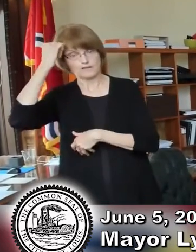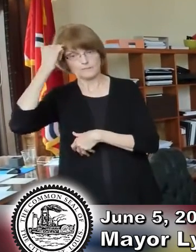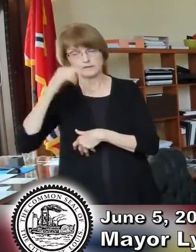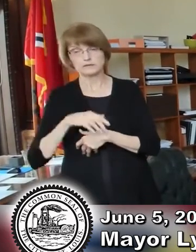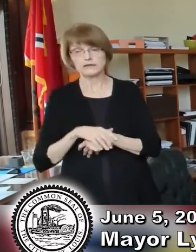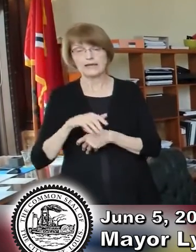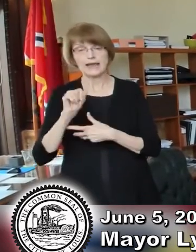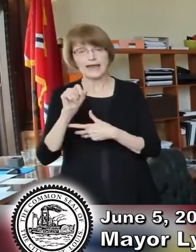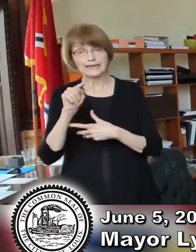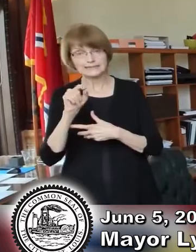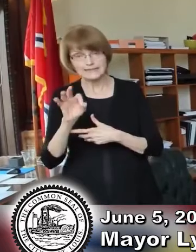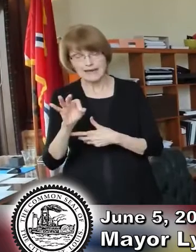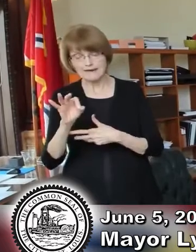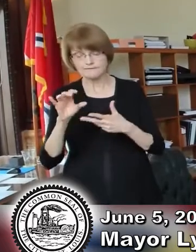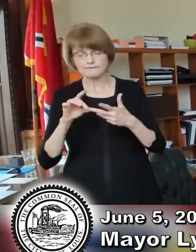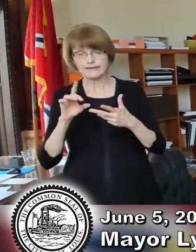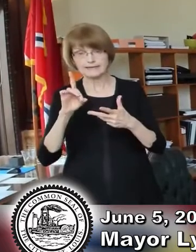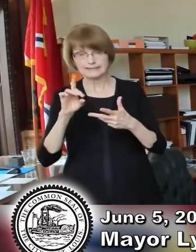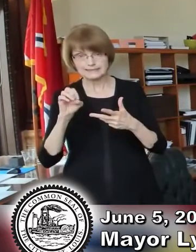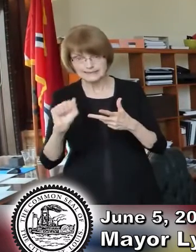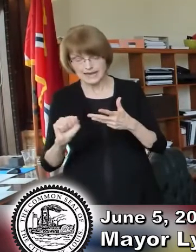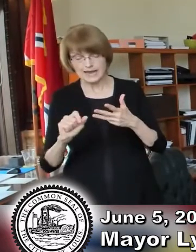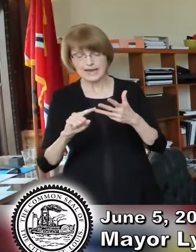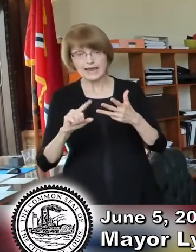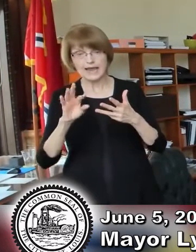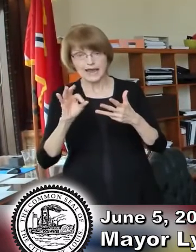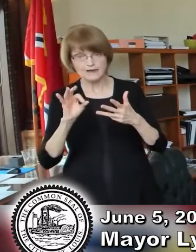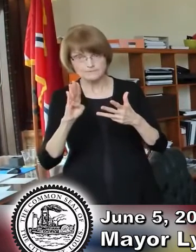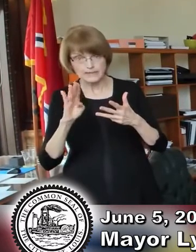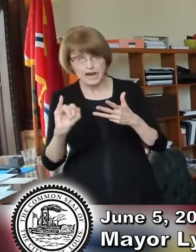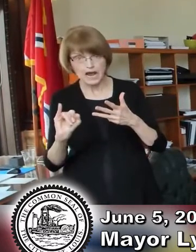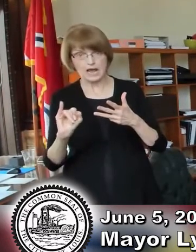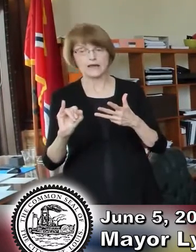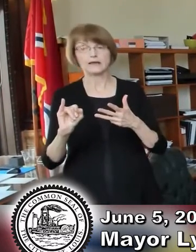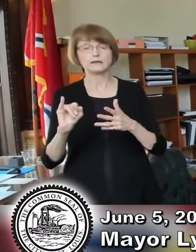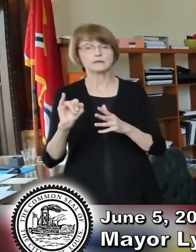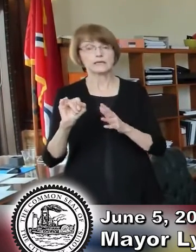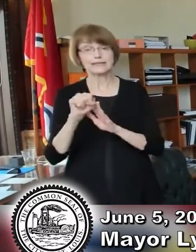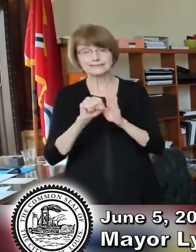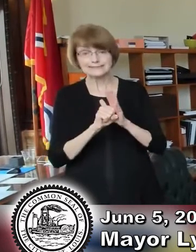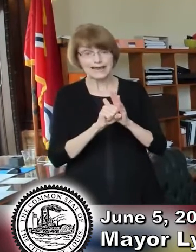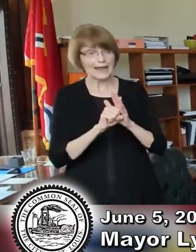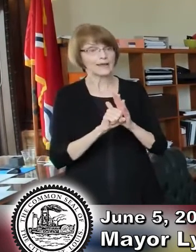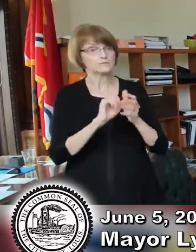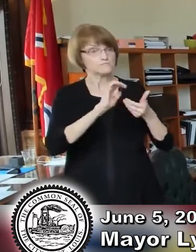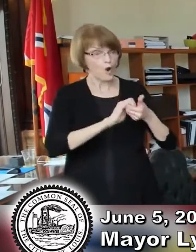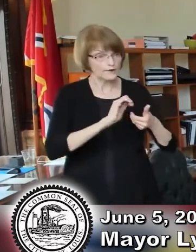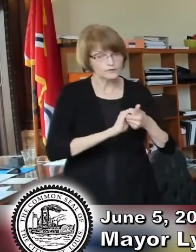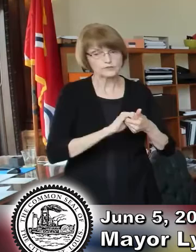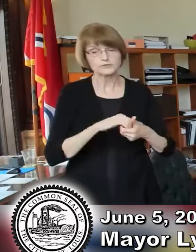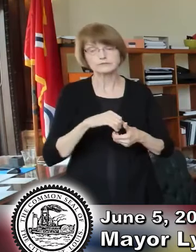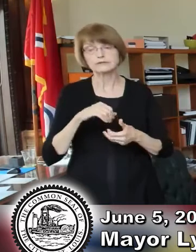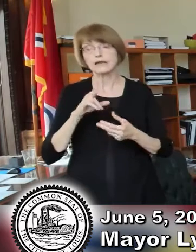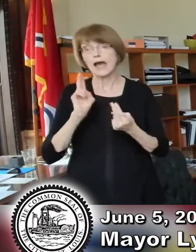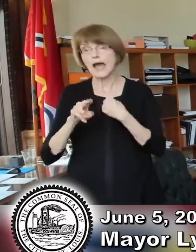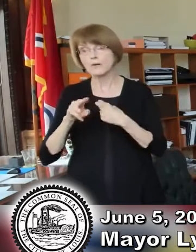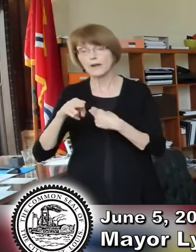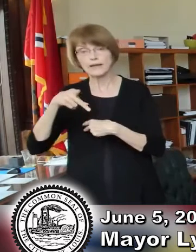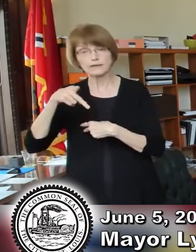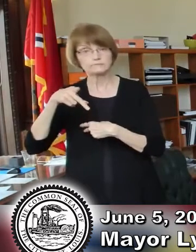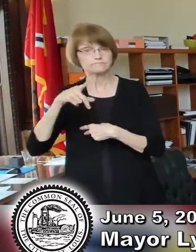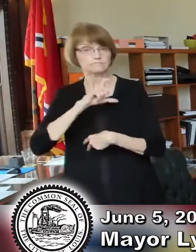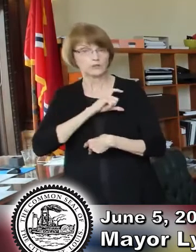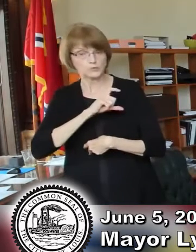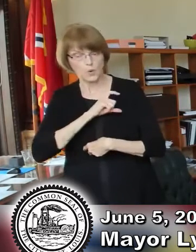ATF, DEA, FBI, our state partners, Highway Patrol, with the